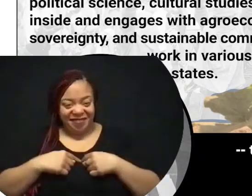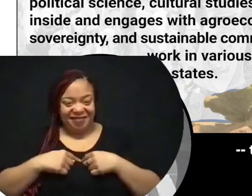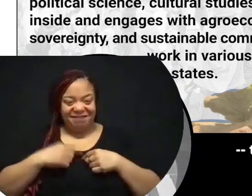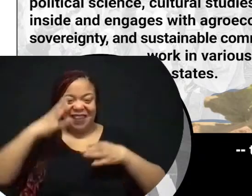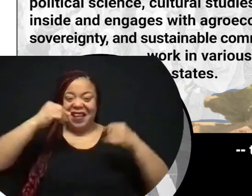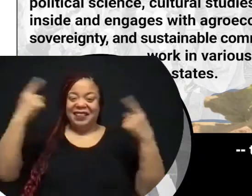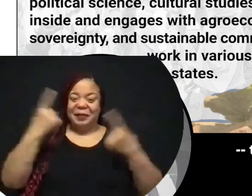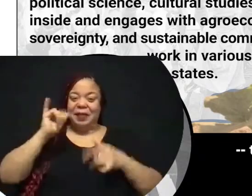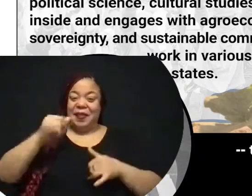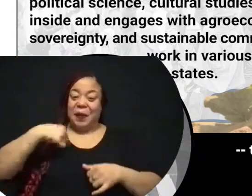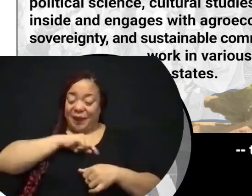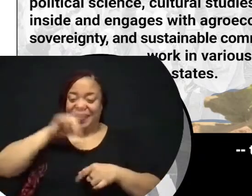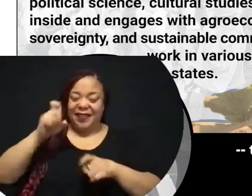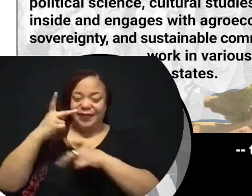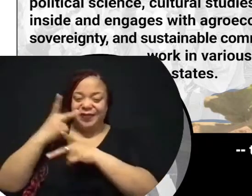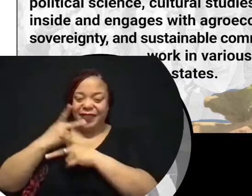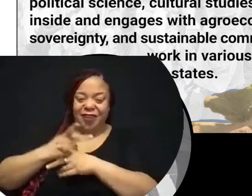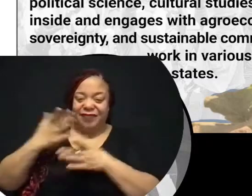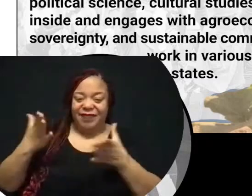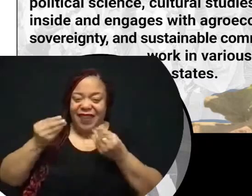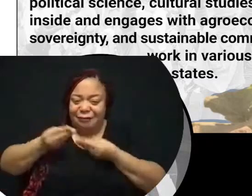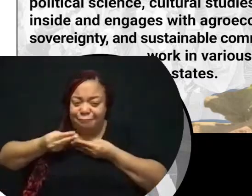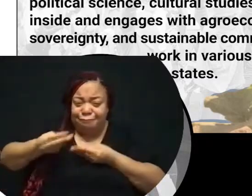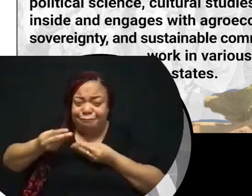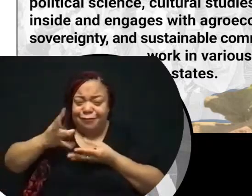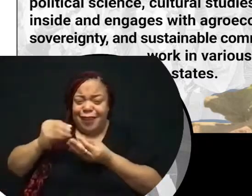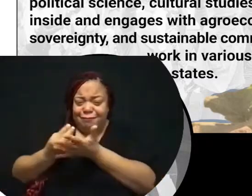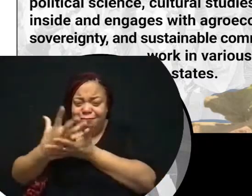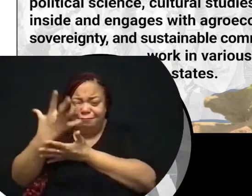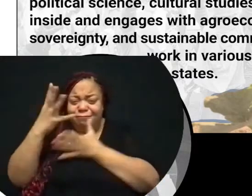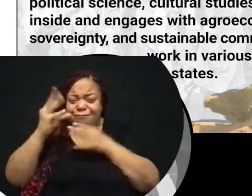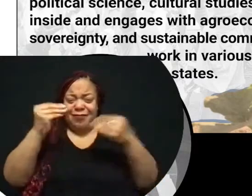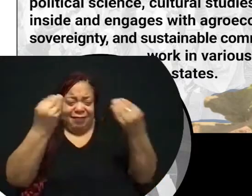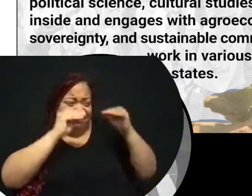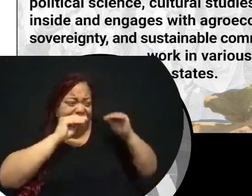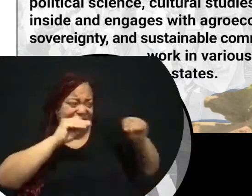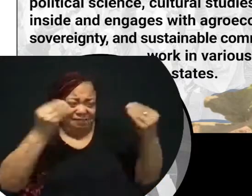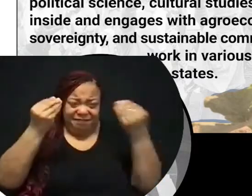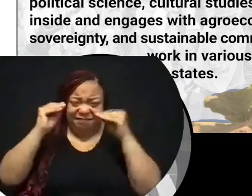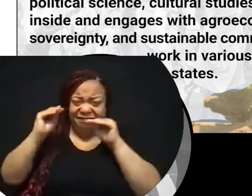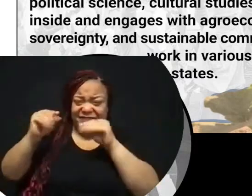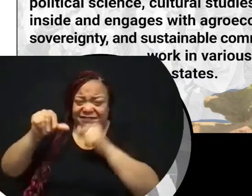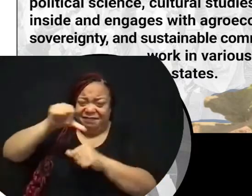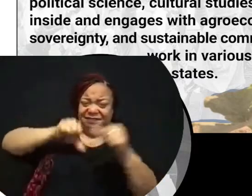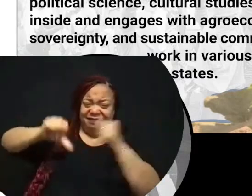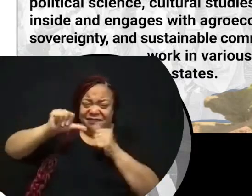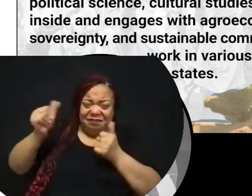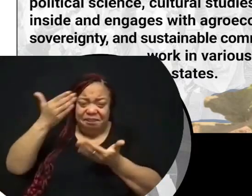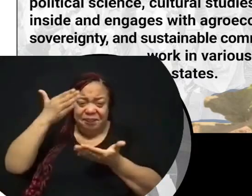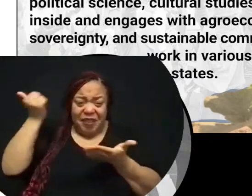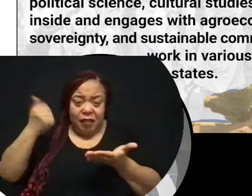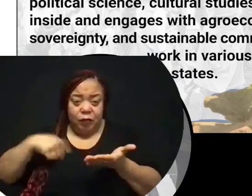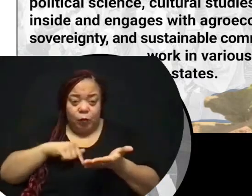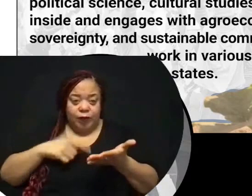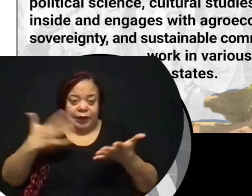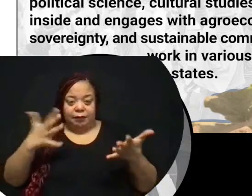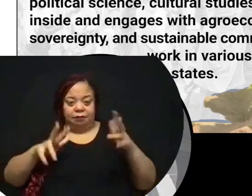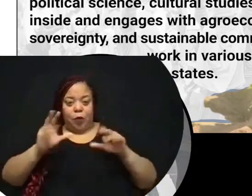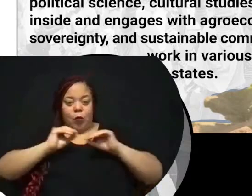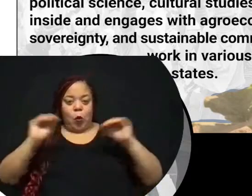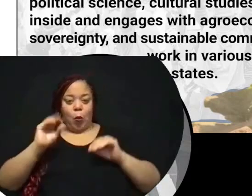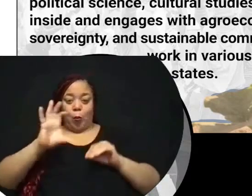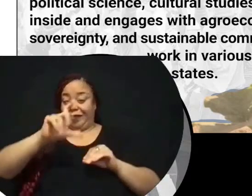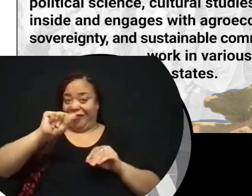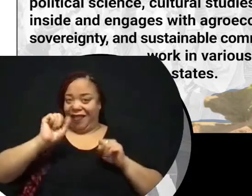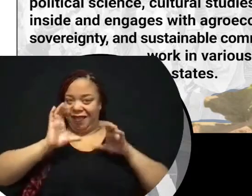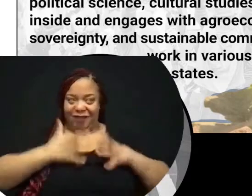or food science or any of that. So we would collectively study books that family members would sit in. We'd have